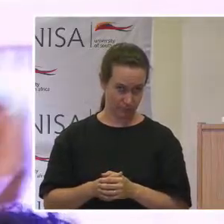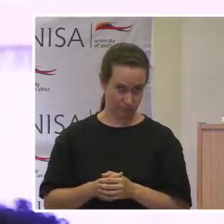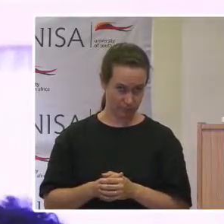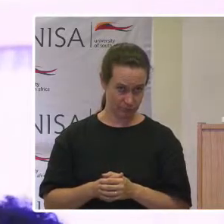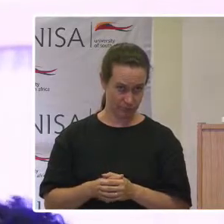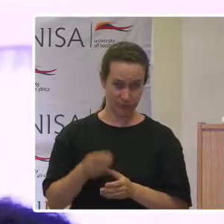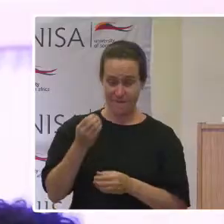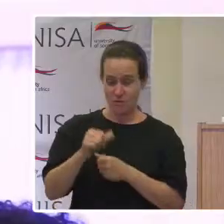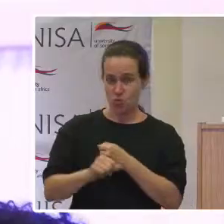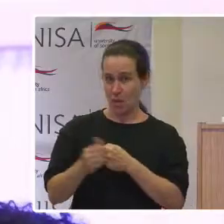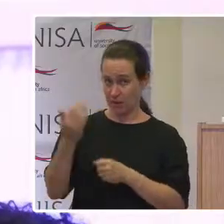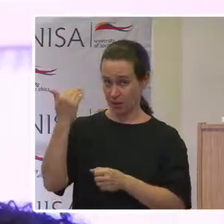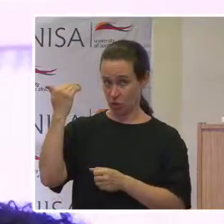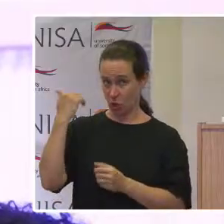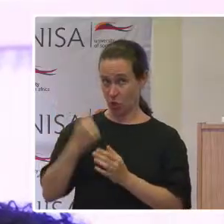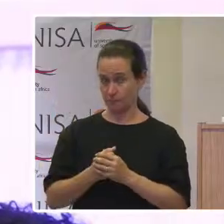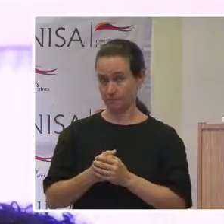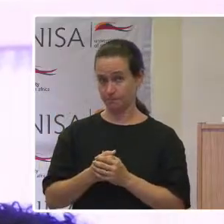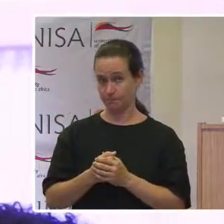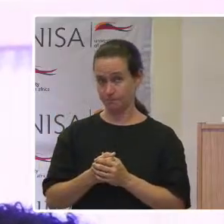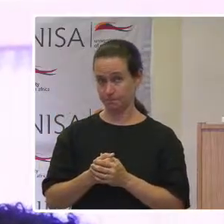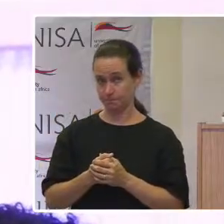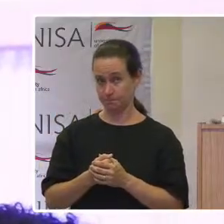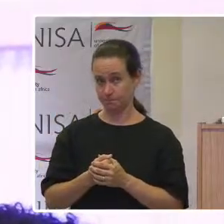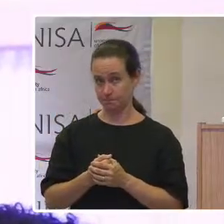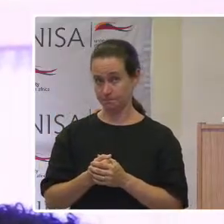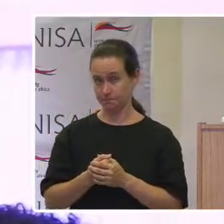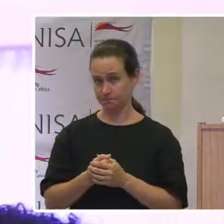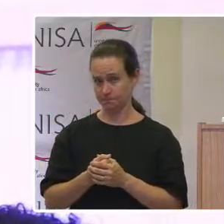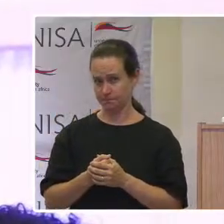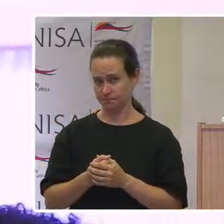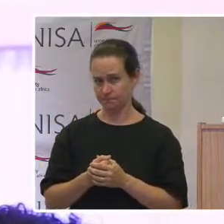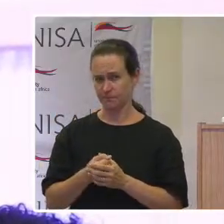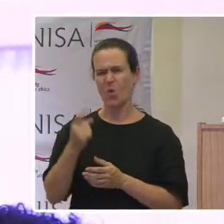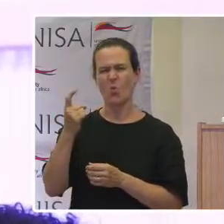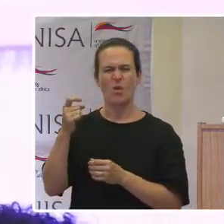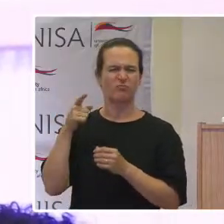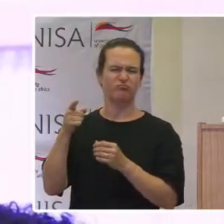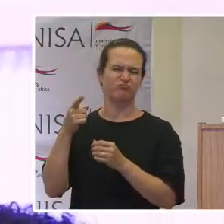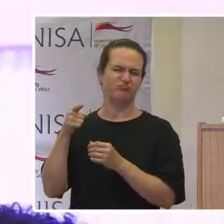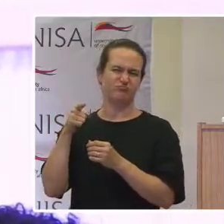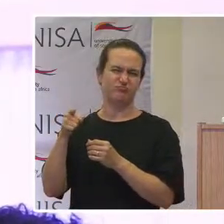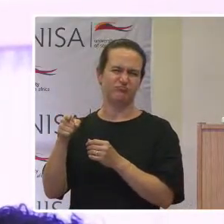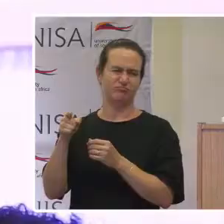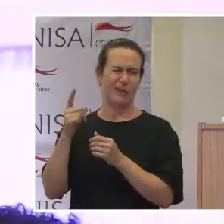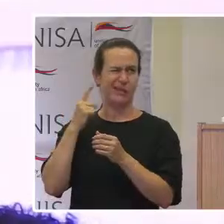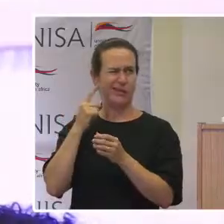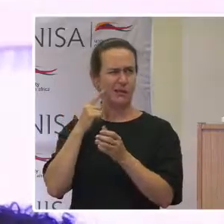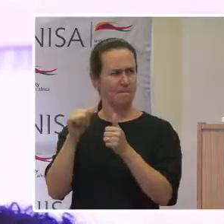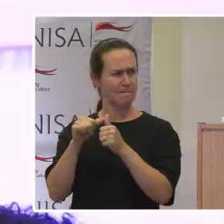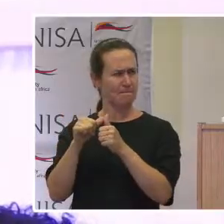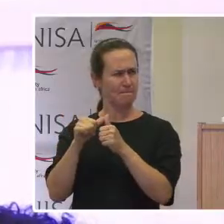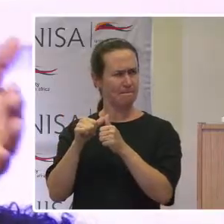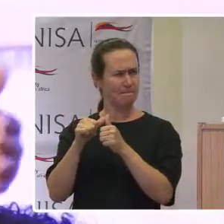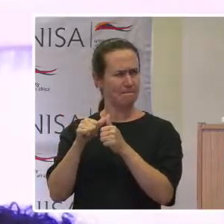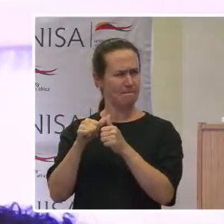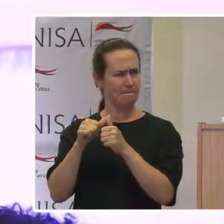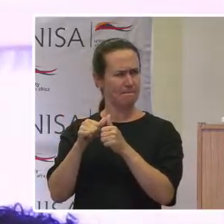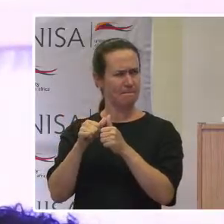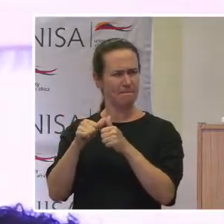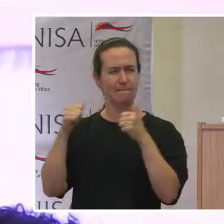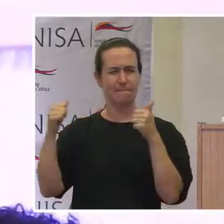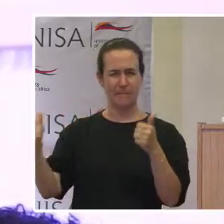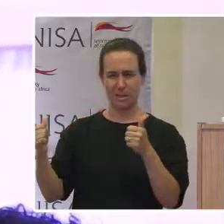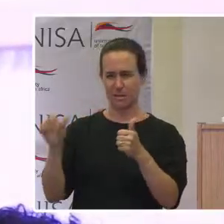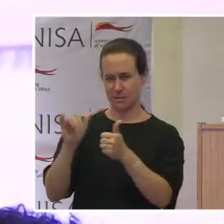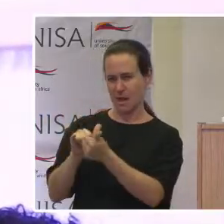A few months ago, one of the big airlines in South Africa, I think it's the biggest low-cost carrier in South